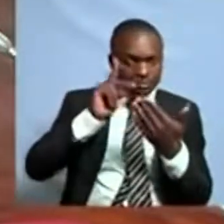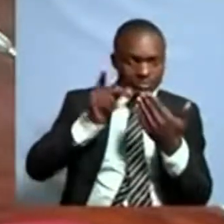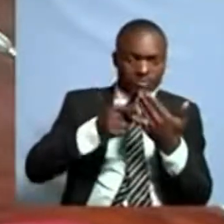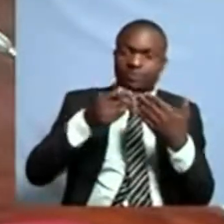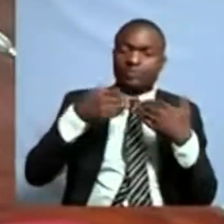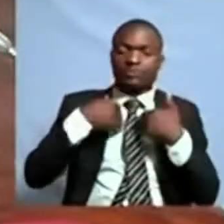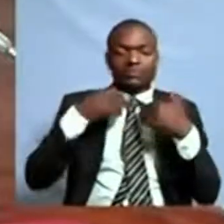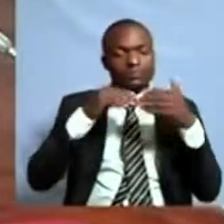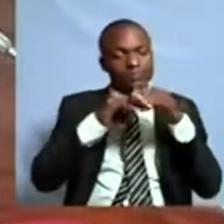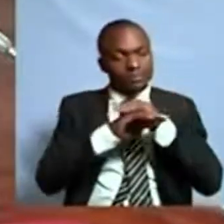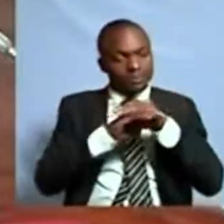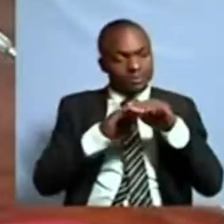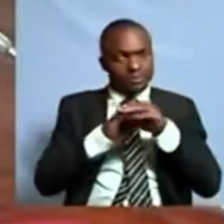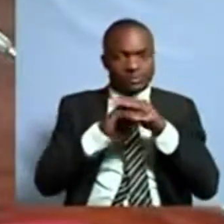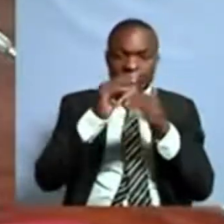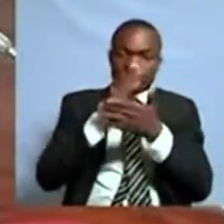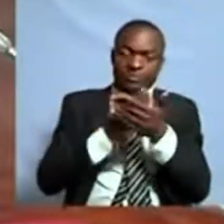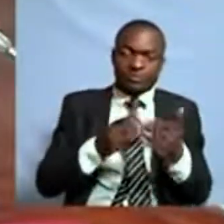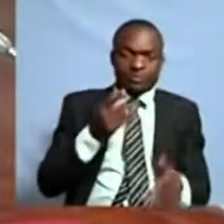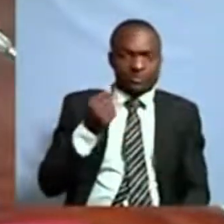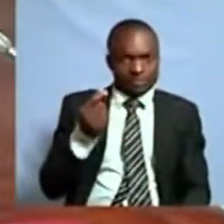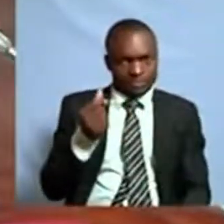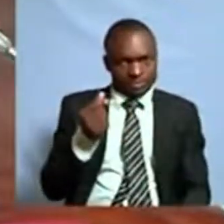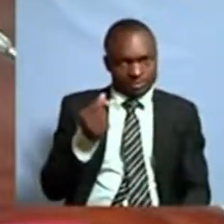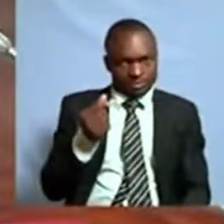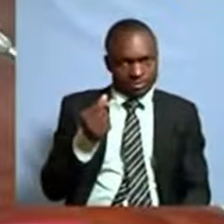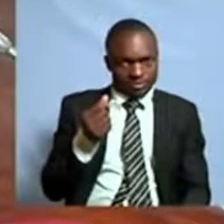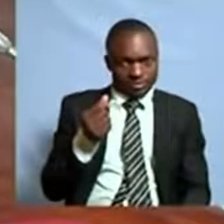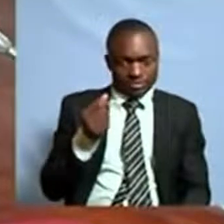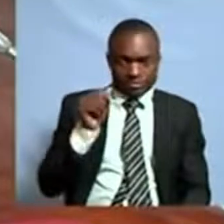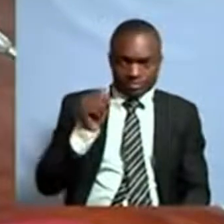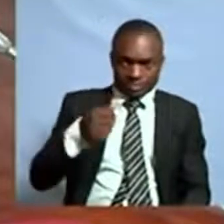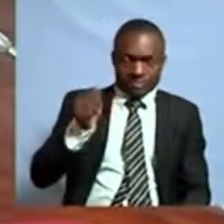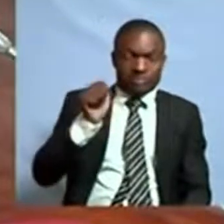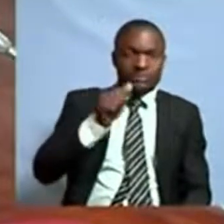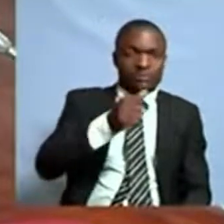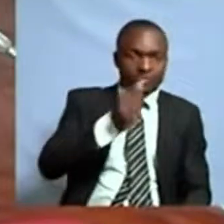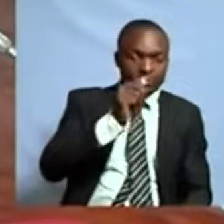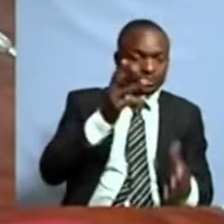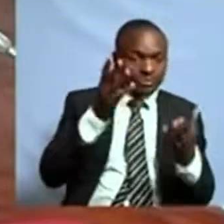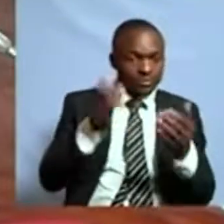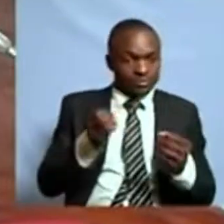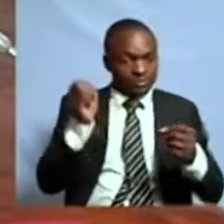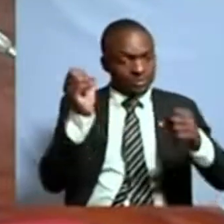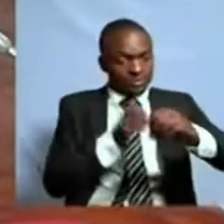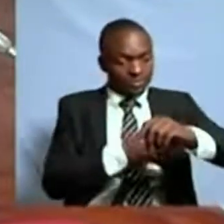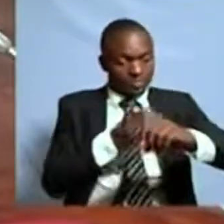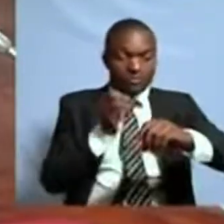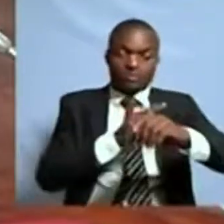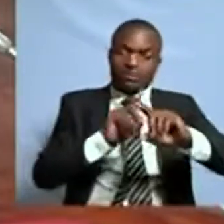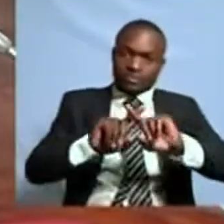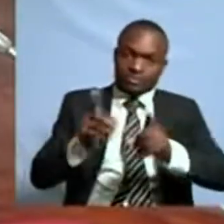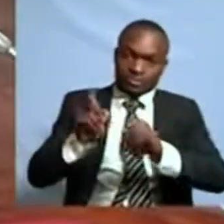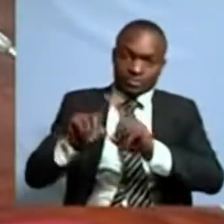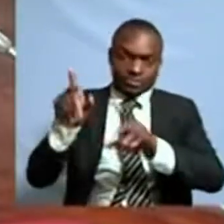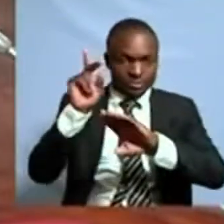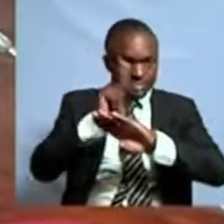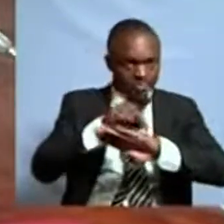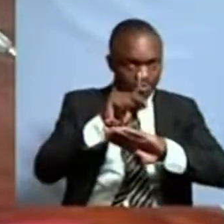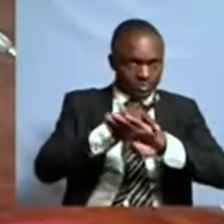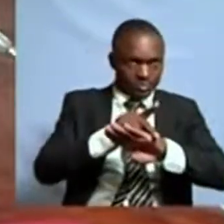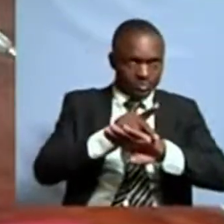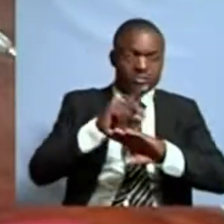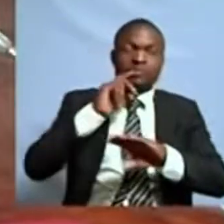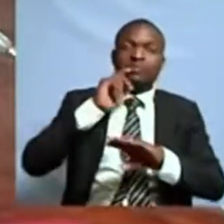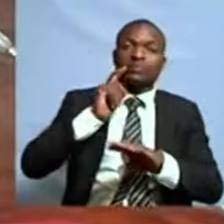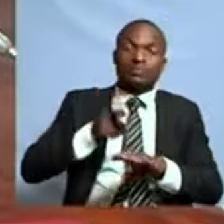to some money, which of course they may want to invest in various projects, we should